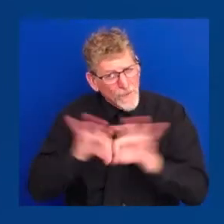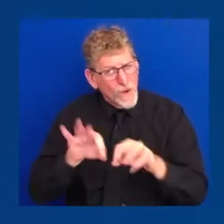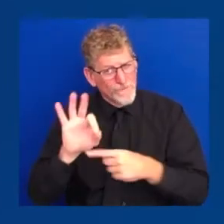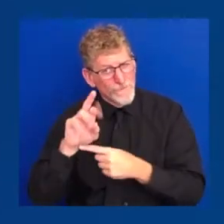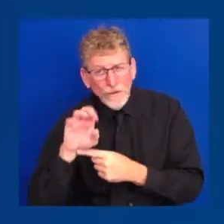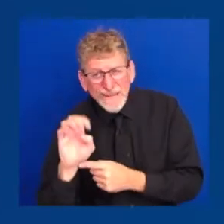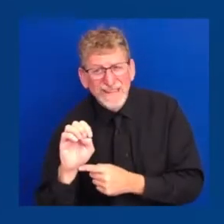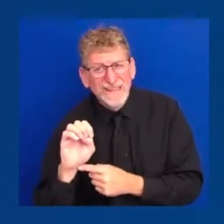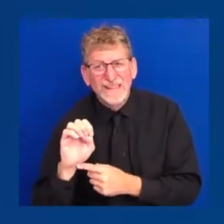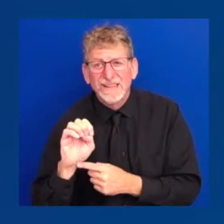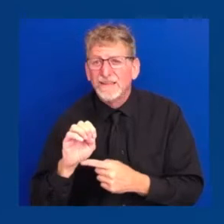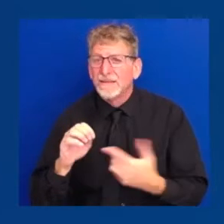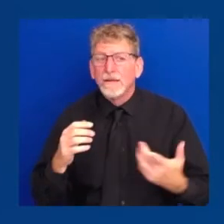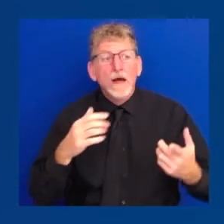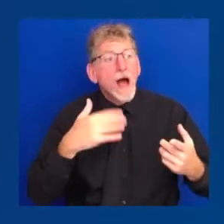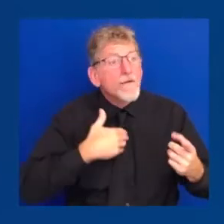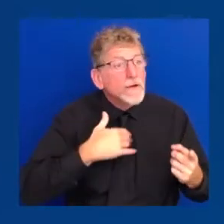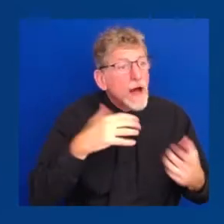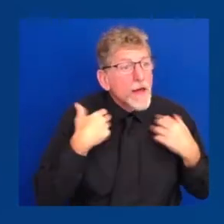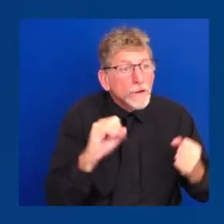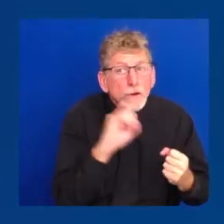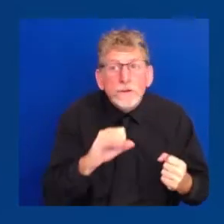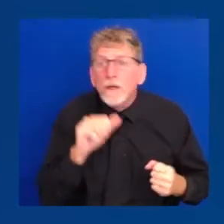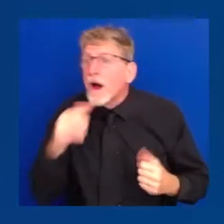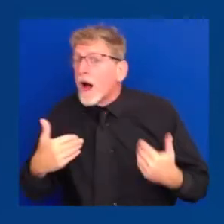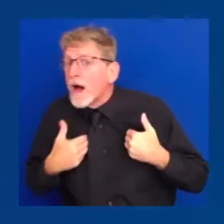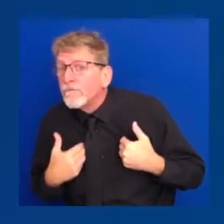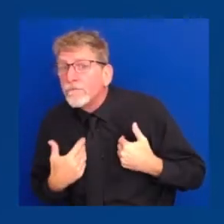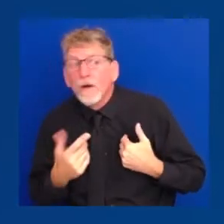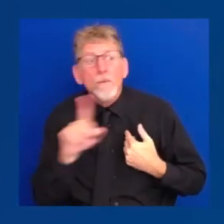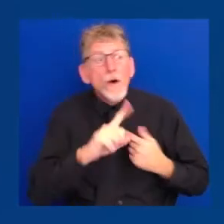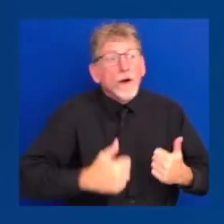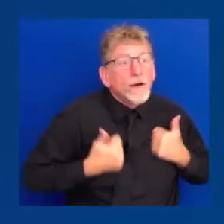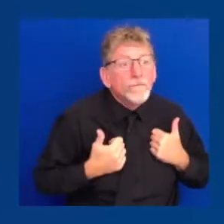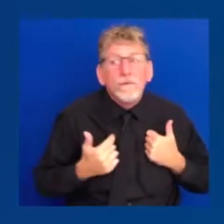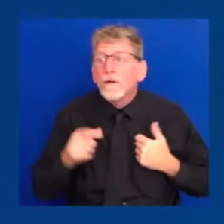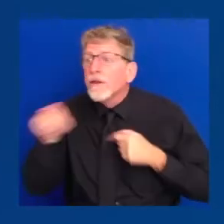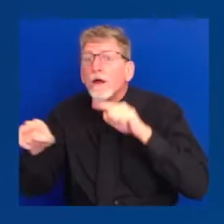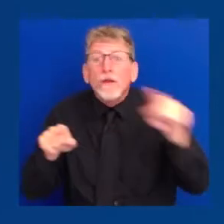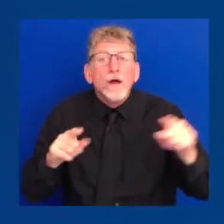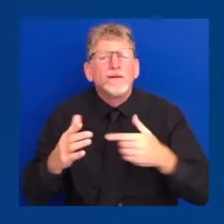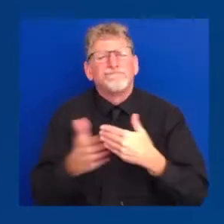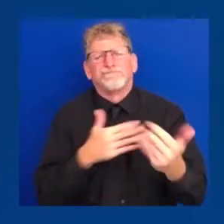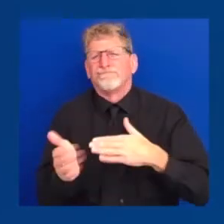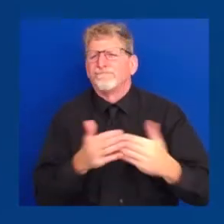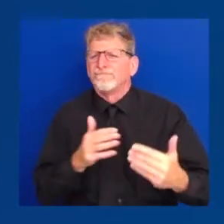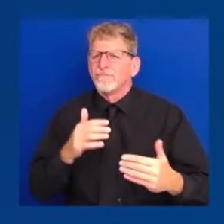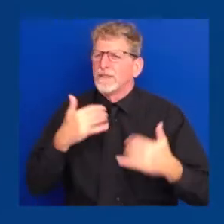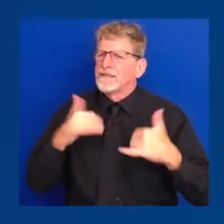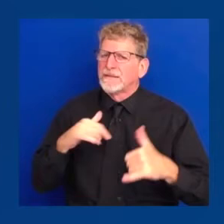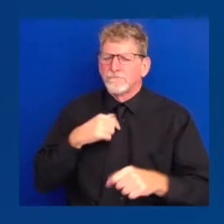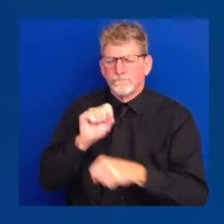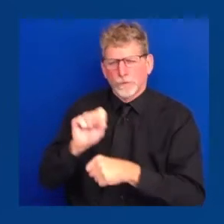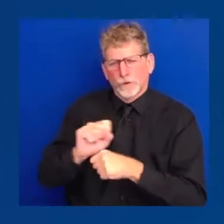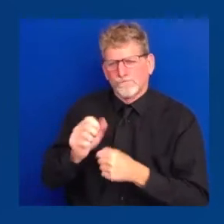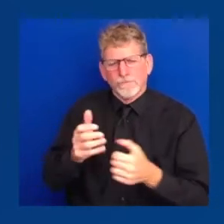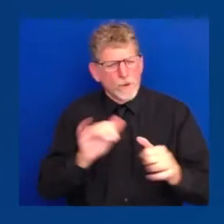we will continue to address the specific needs of seniors, people living with disabilities, and people who